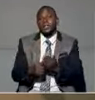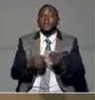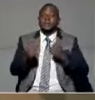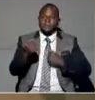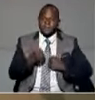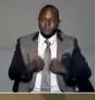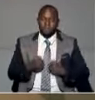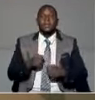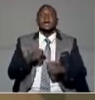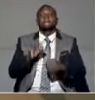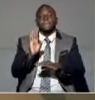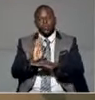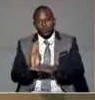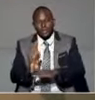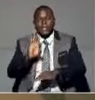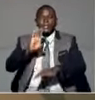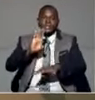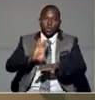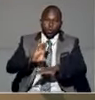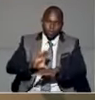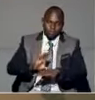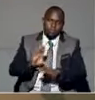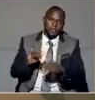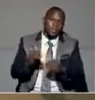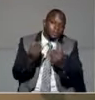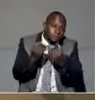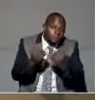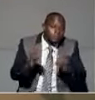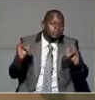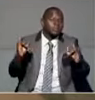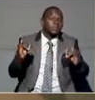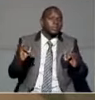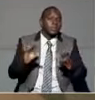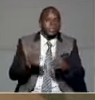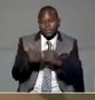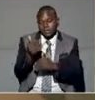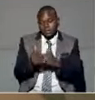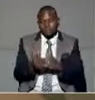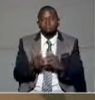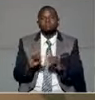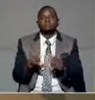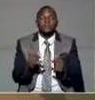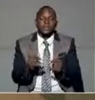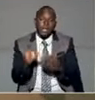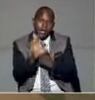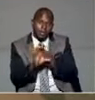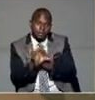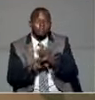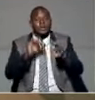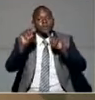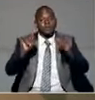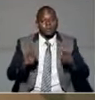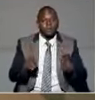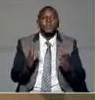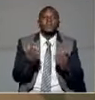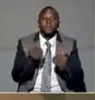Boga Zaire, and those later got independence. Those are the provinces in our neighboring countries and provinces.